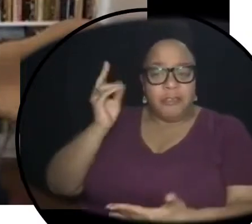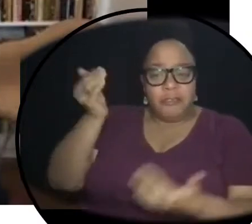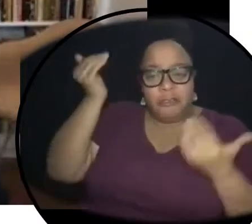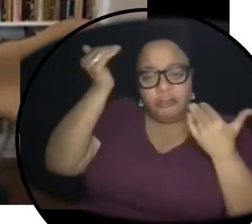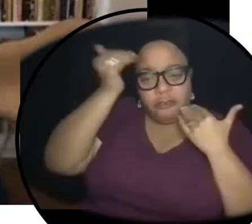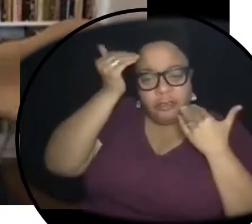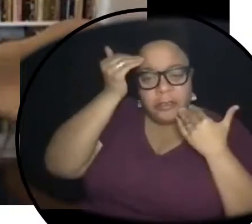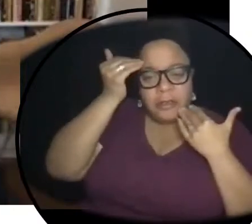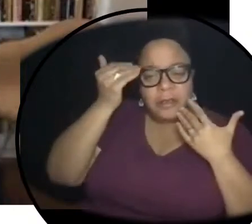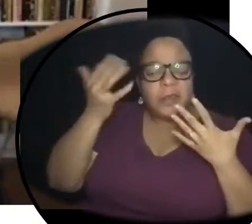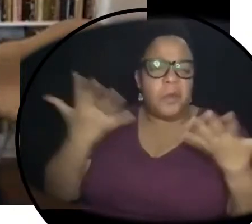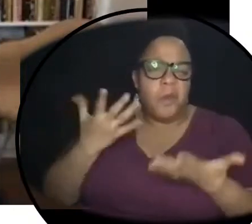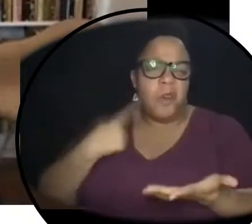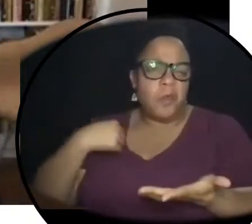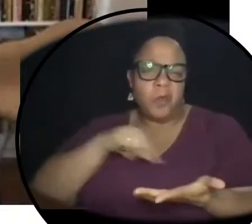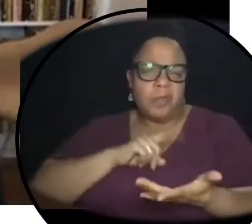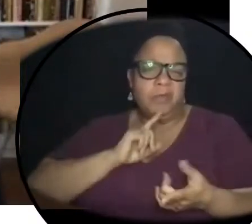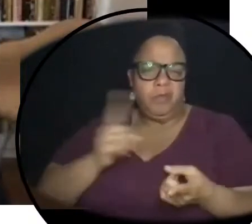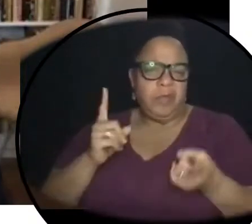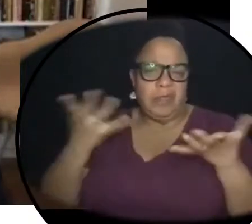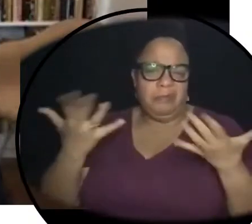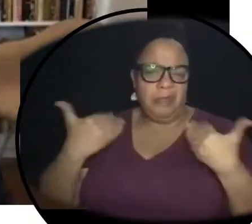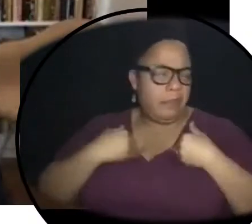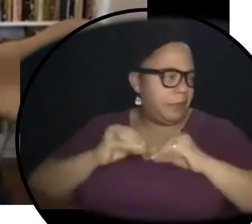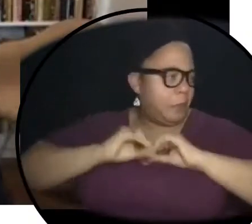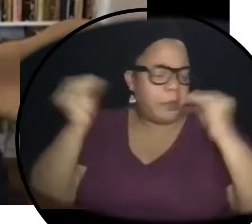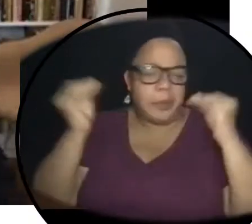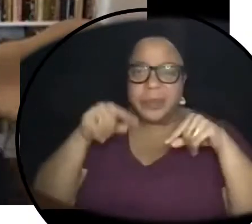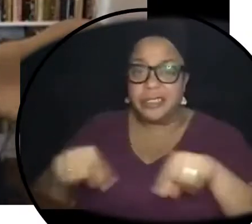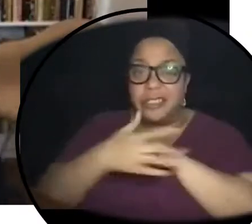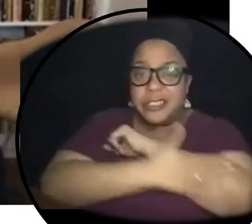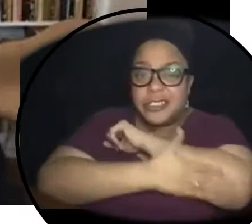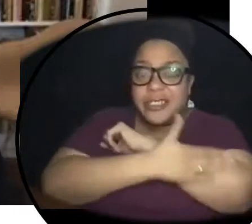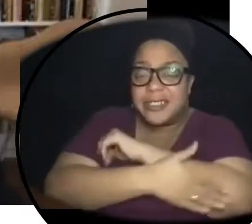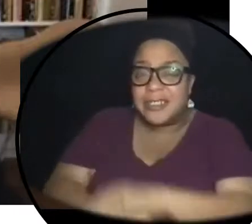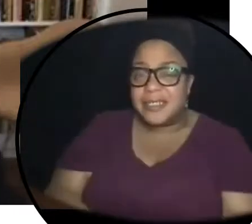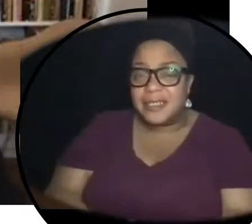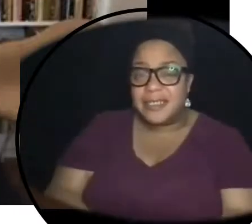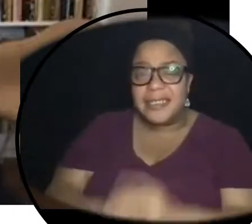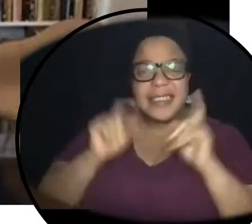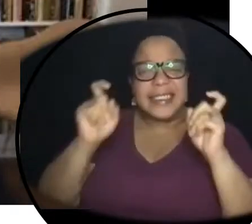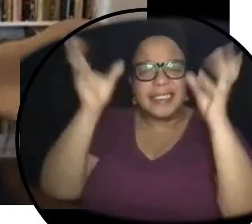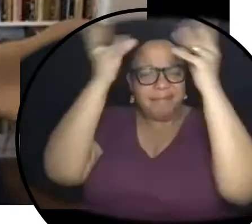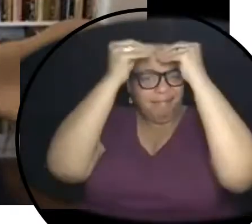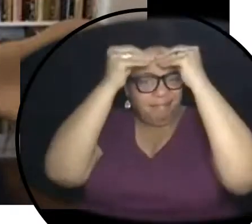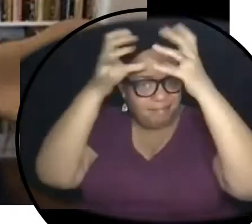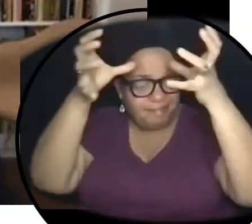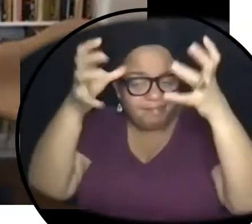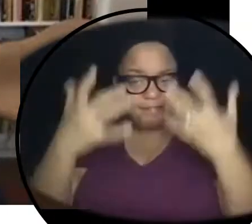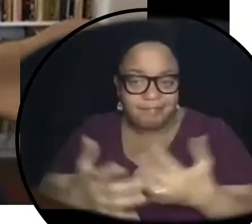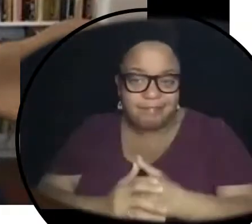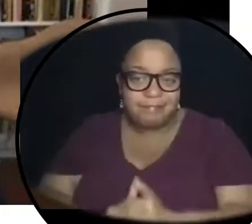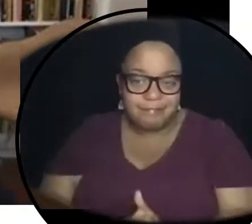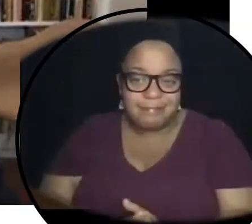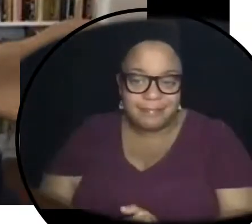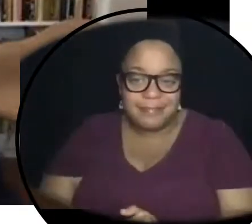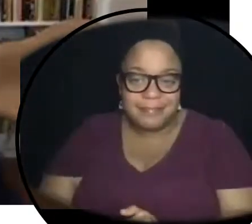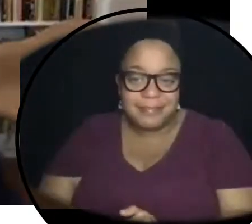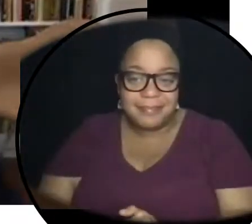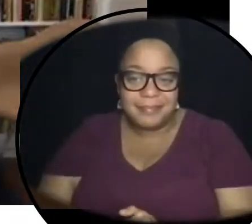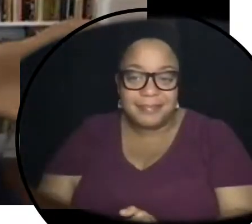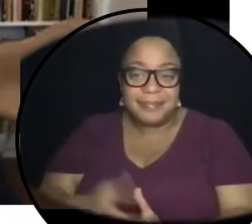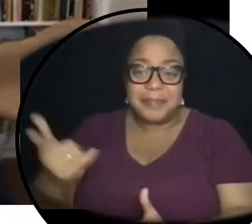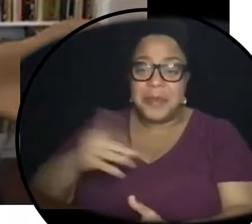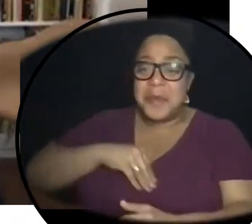slavery, that they're completely exonerated, that they bear no responsibility. They have no